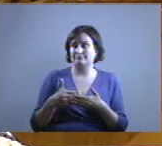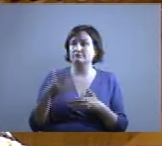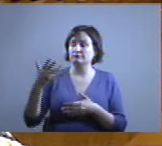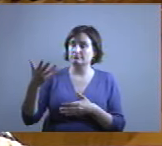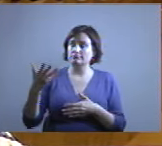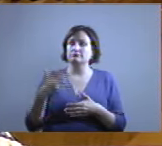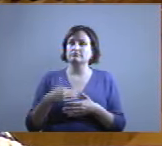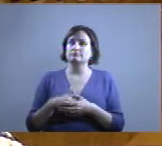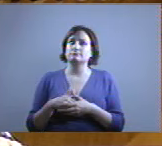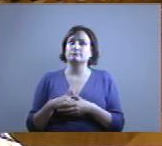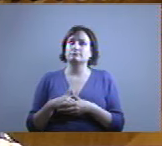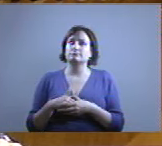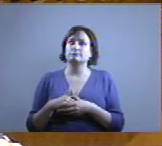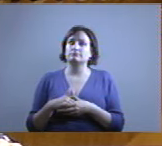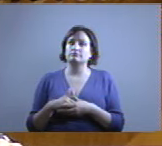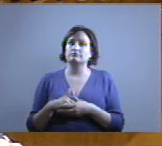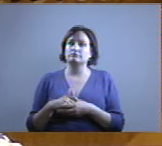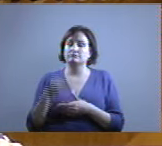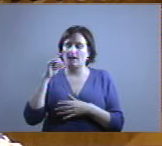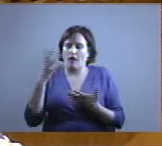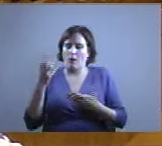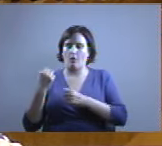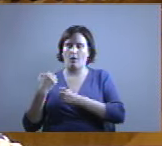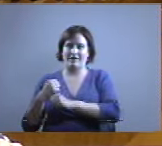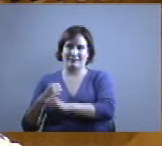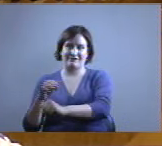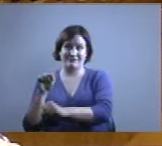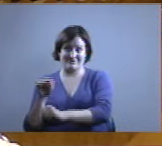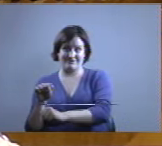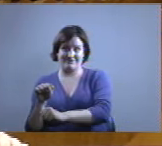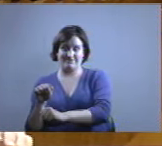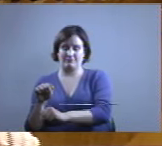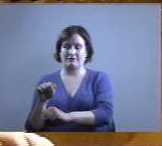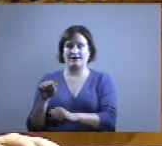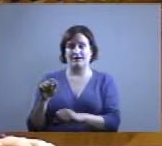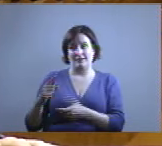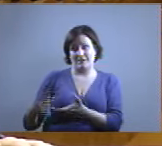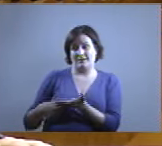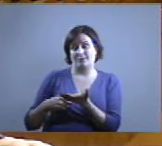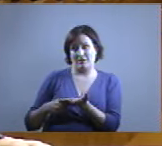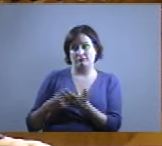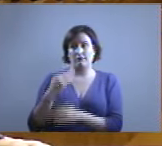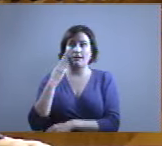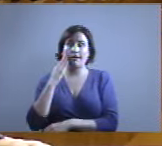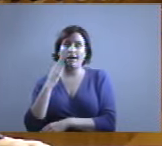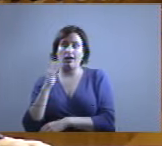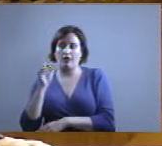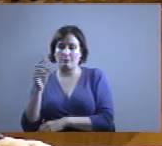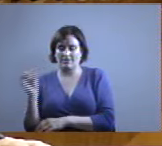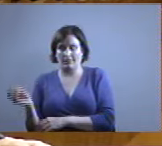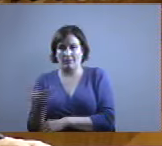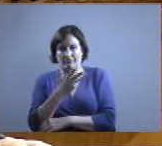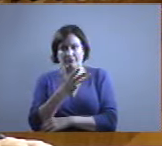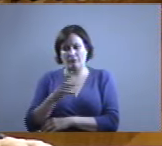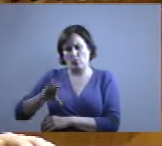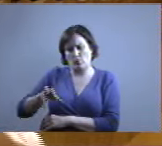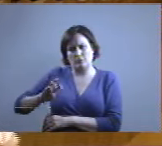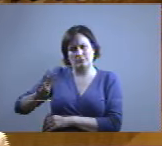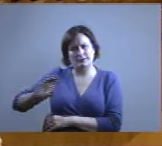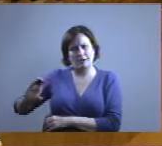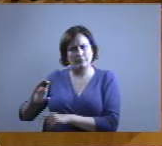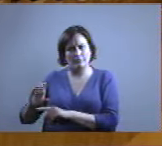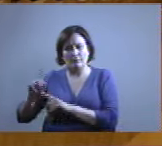mense die Wes-Kaap moet verlaat ten einde hulle regmatige plek in die Suid-Afrikaanse ekonomie en staatsdiens op te eis, is in stryd